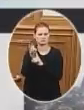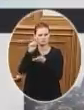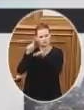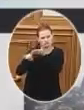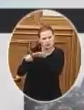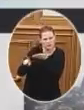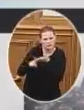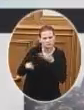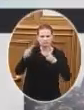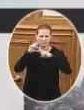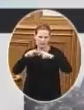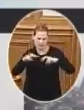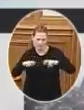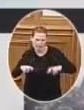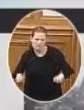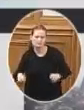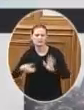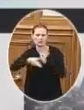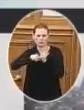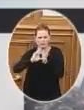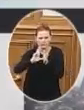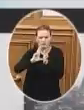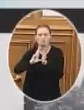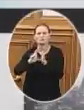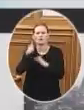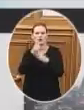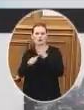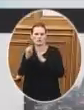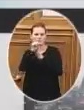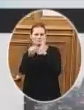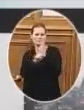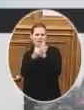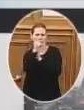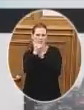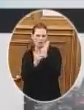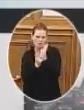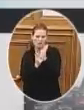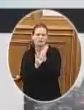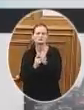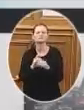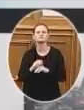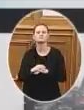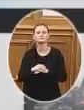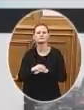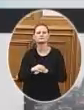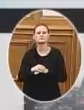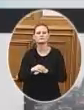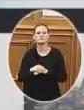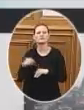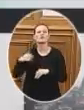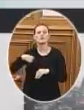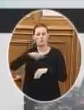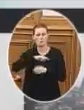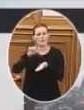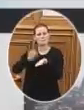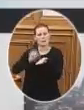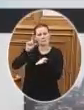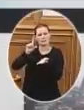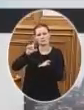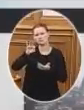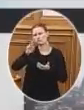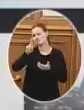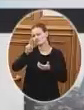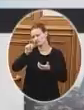environmental review through the provisions of the state ordinances. The draft EIR has been published. It was published in